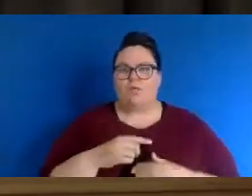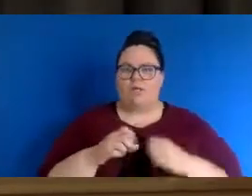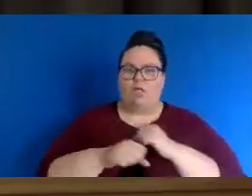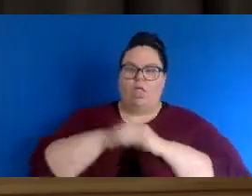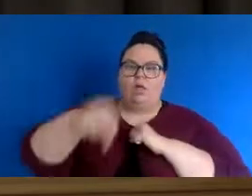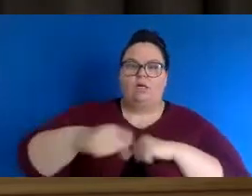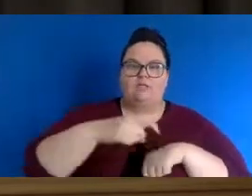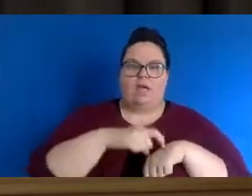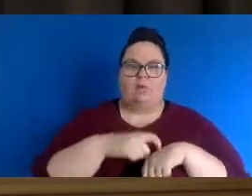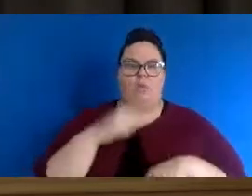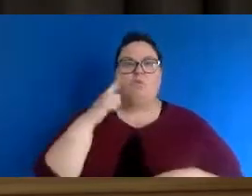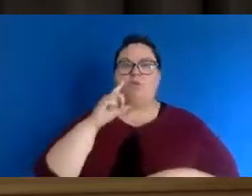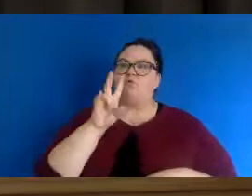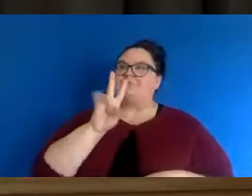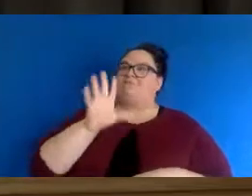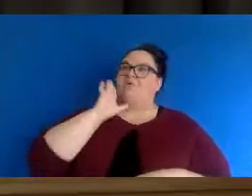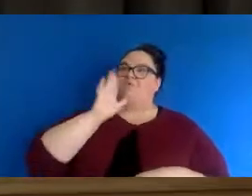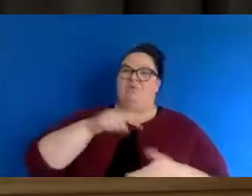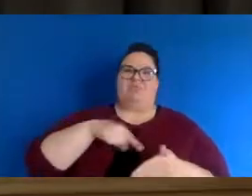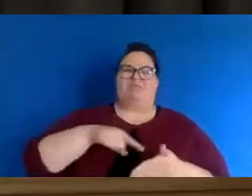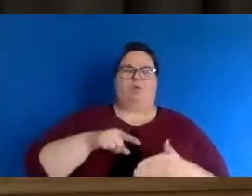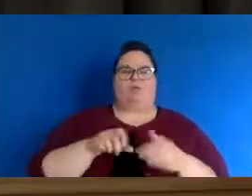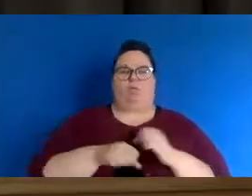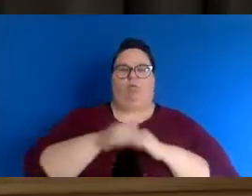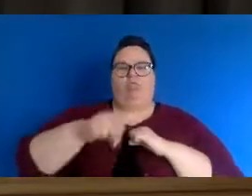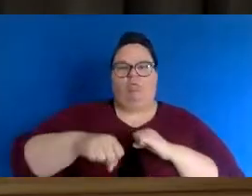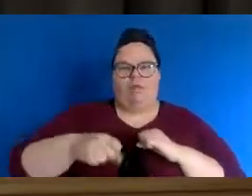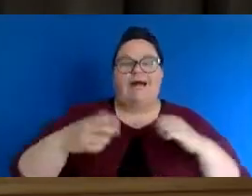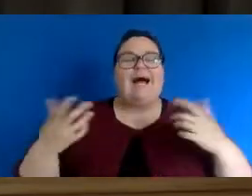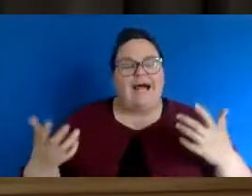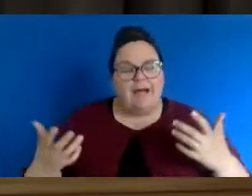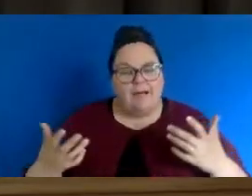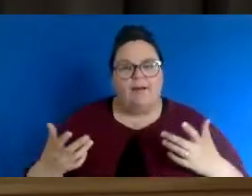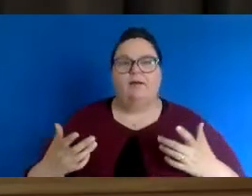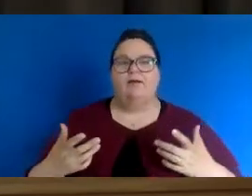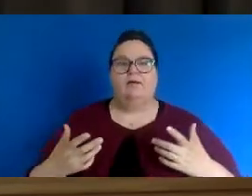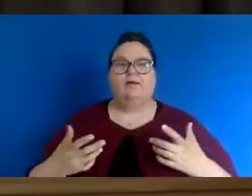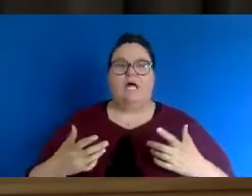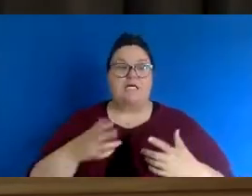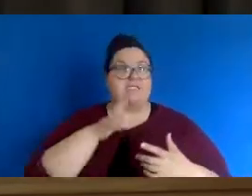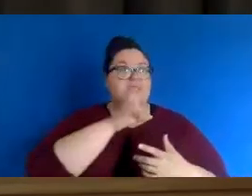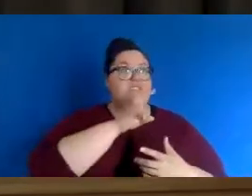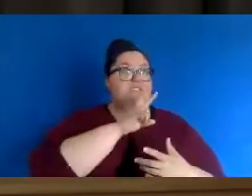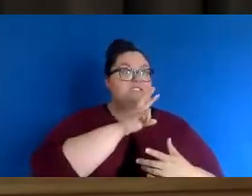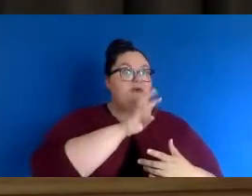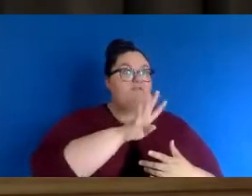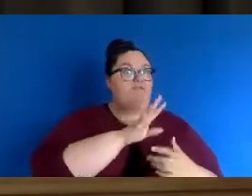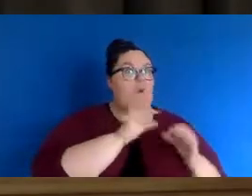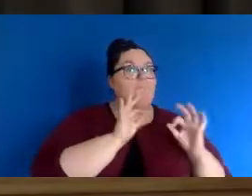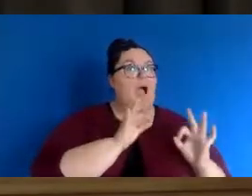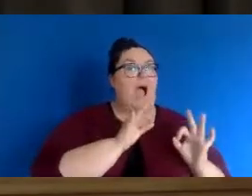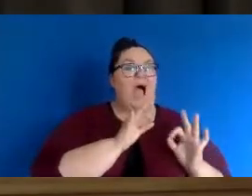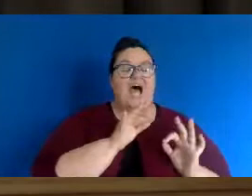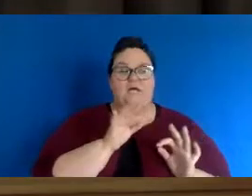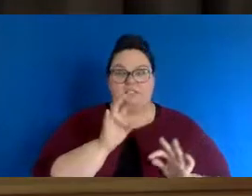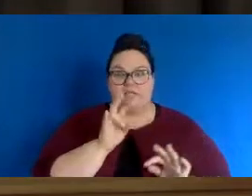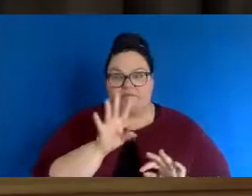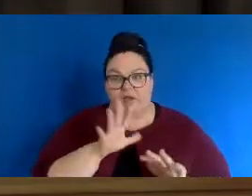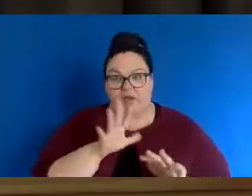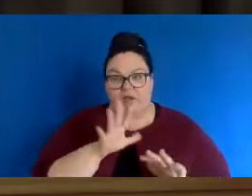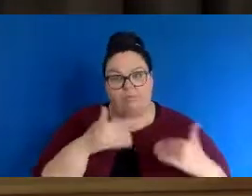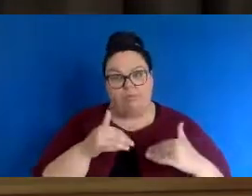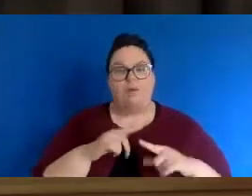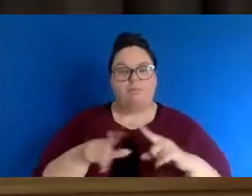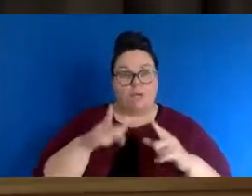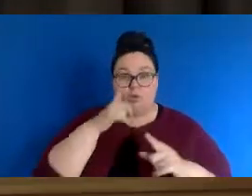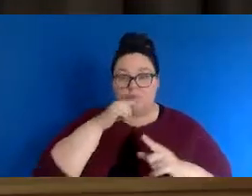time to get to our 75%. But we're hoping that everyone who has had a first dose will certainly make themselves available to